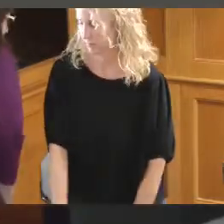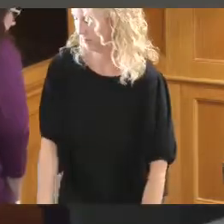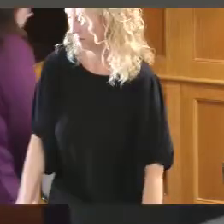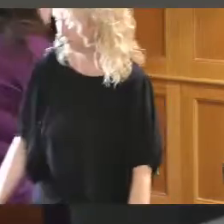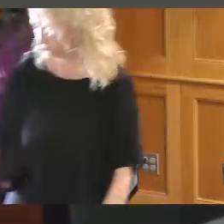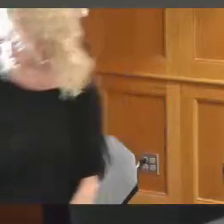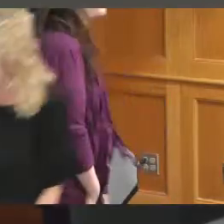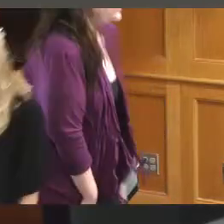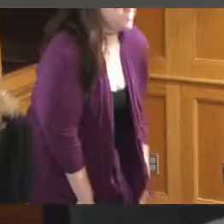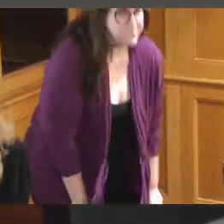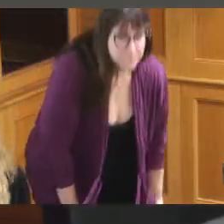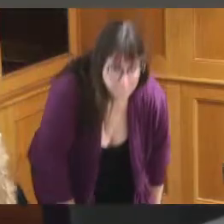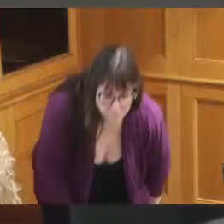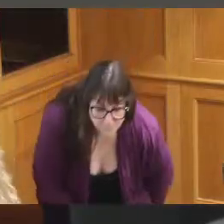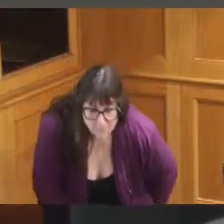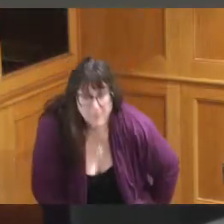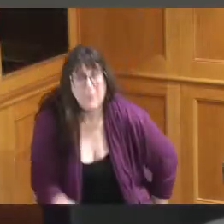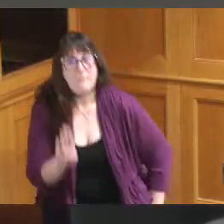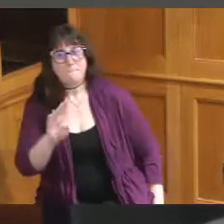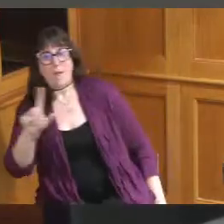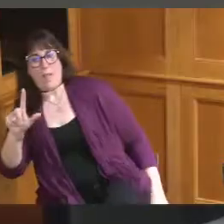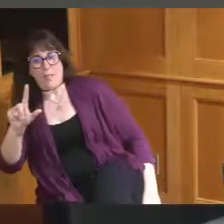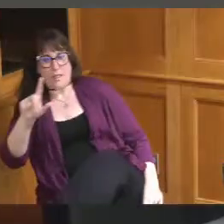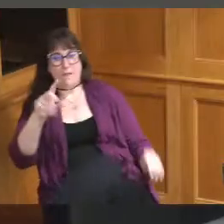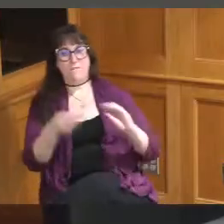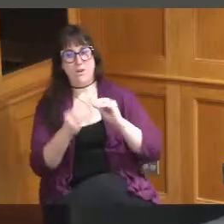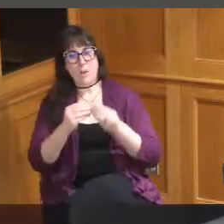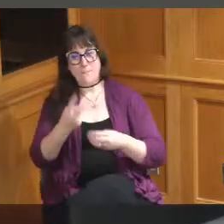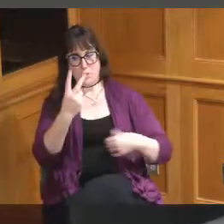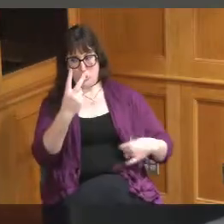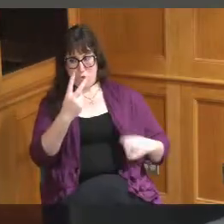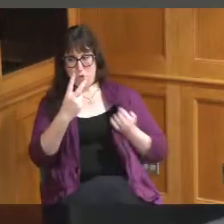is a resolution authorizing a purchase-sale agreement. This is a